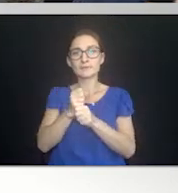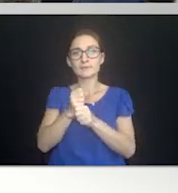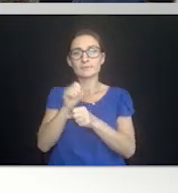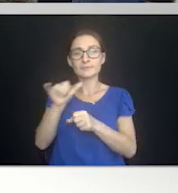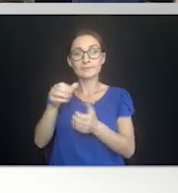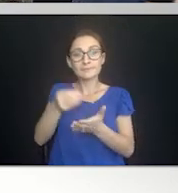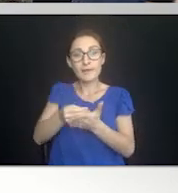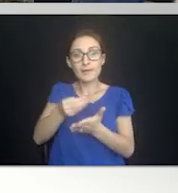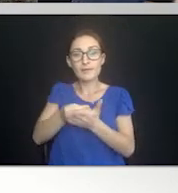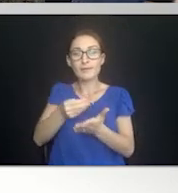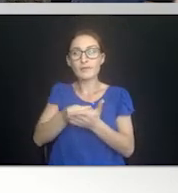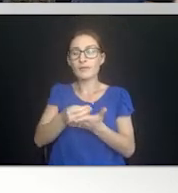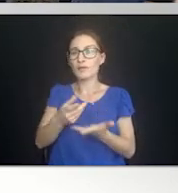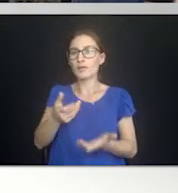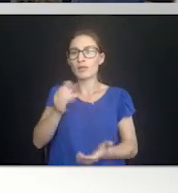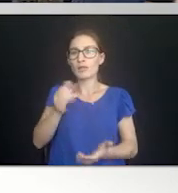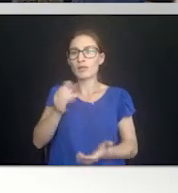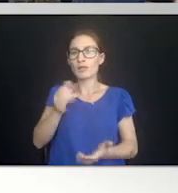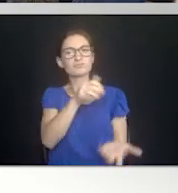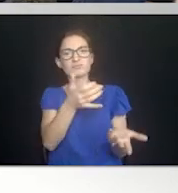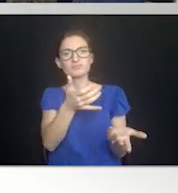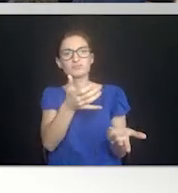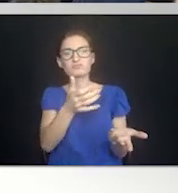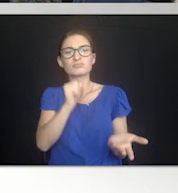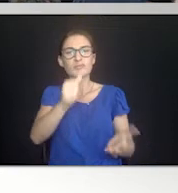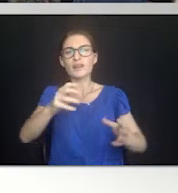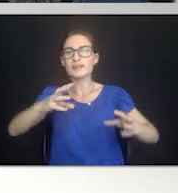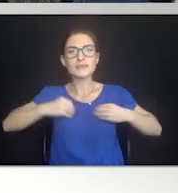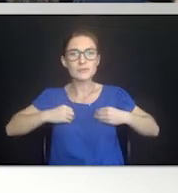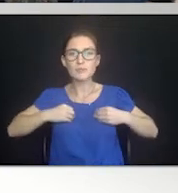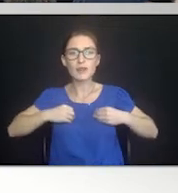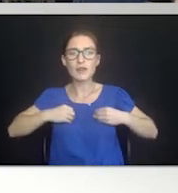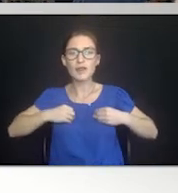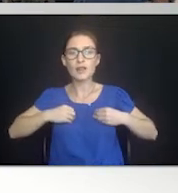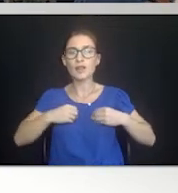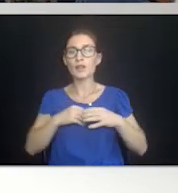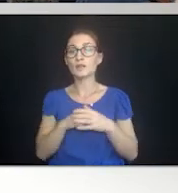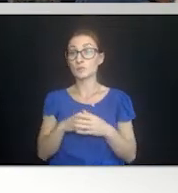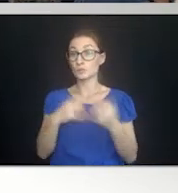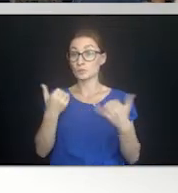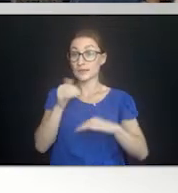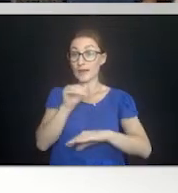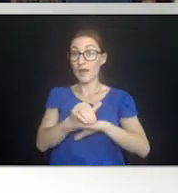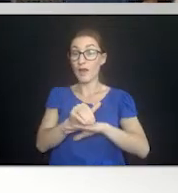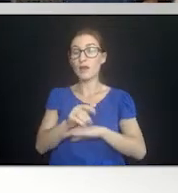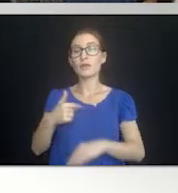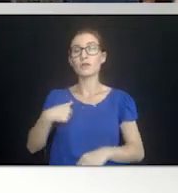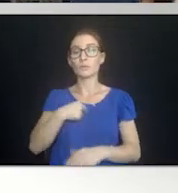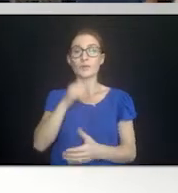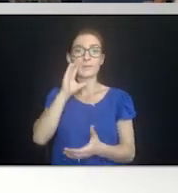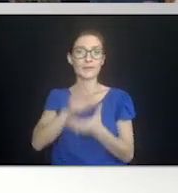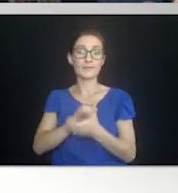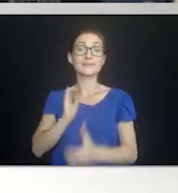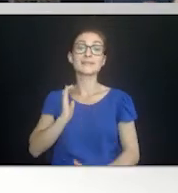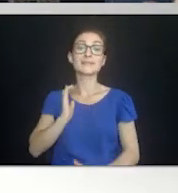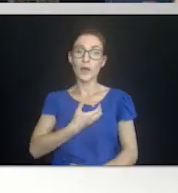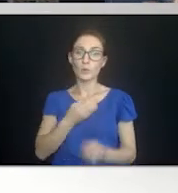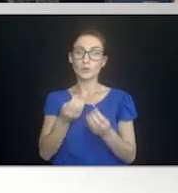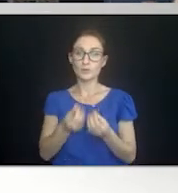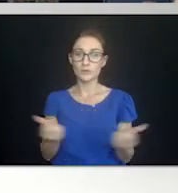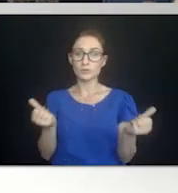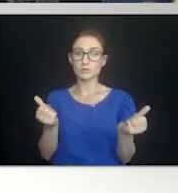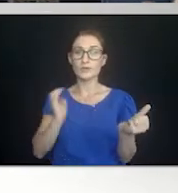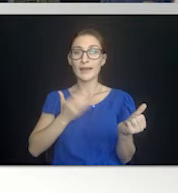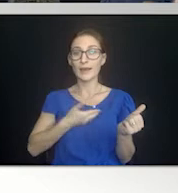possible? And to us, it's unacceptable. Hence, what you'll see tonight is what we believe is our solution and